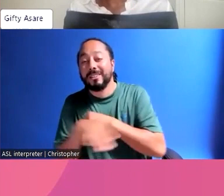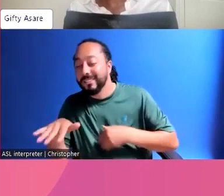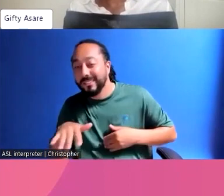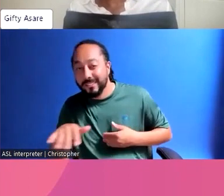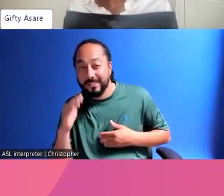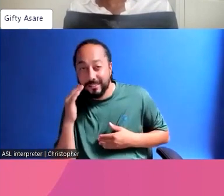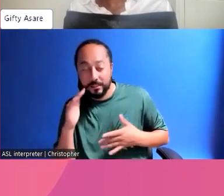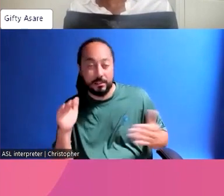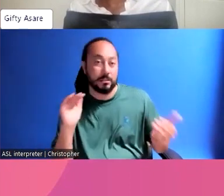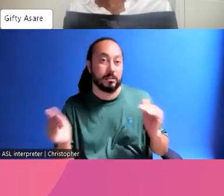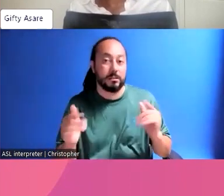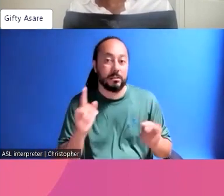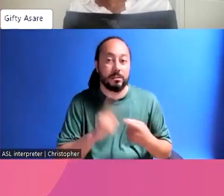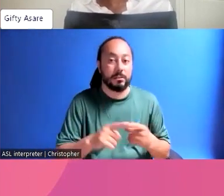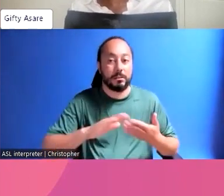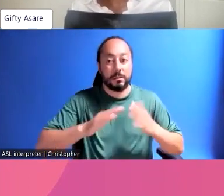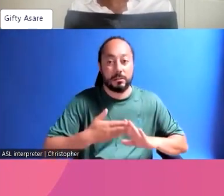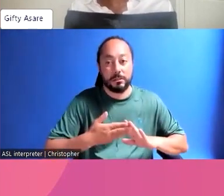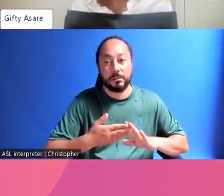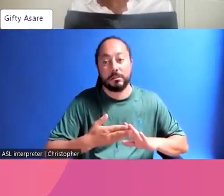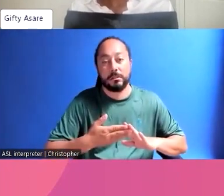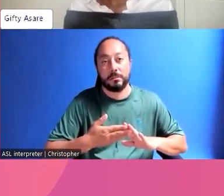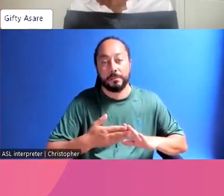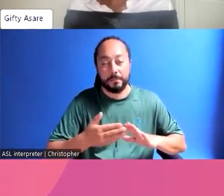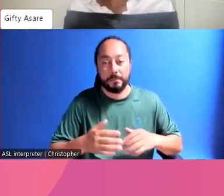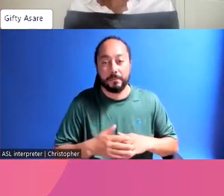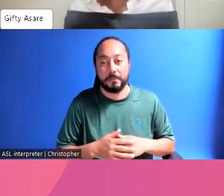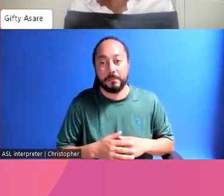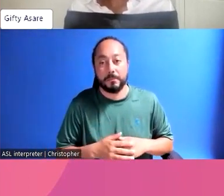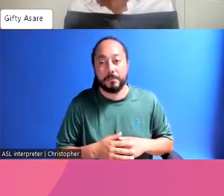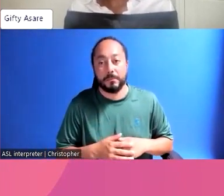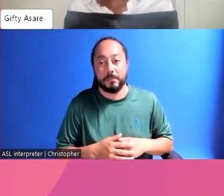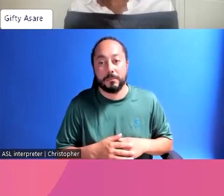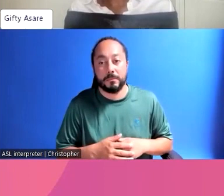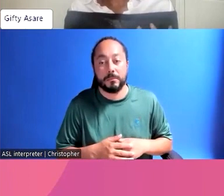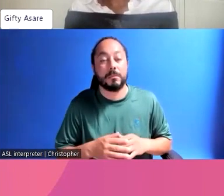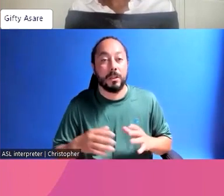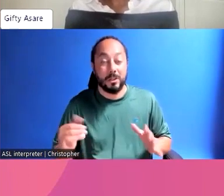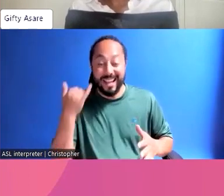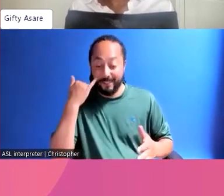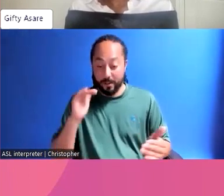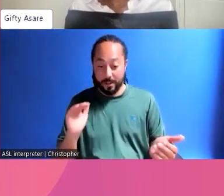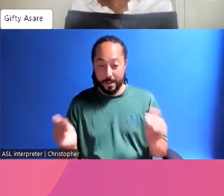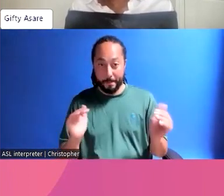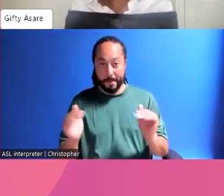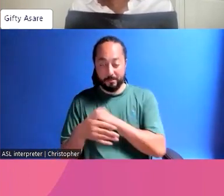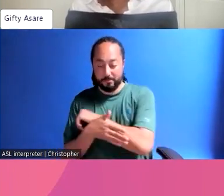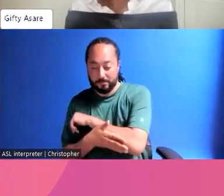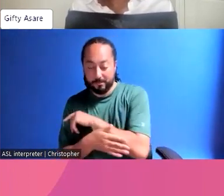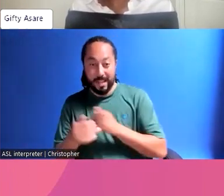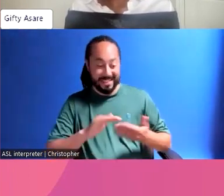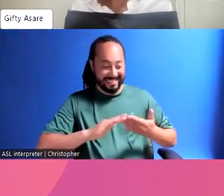in comparison to non-rural areas. We can understand how developing a network of